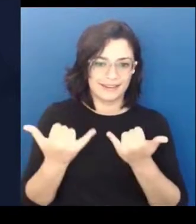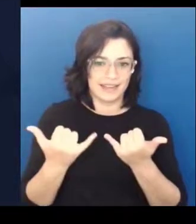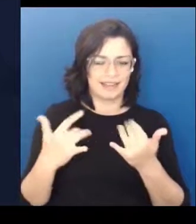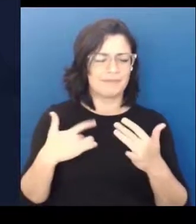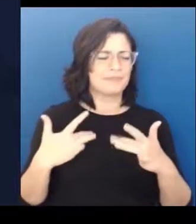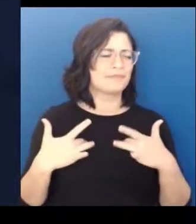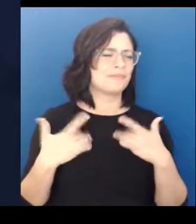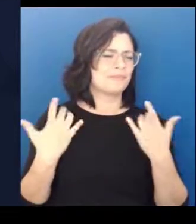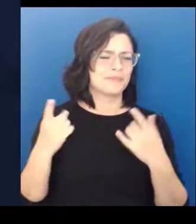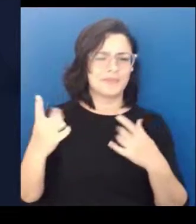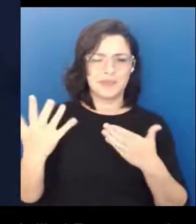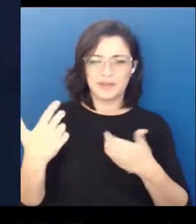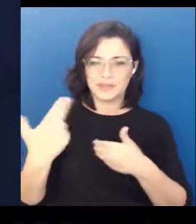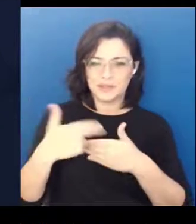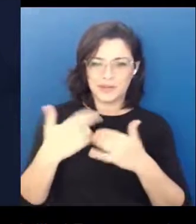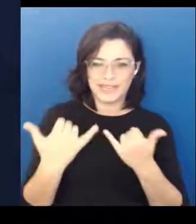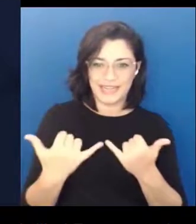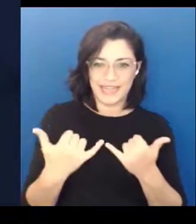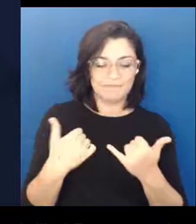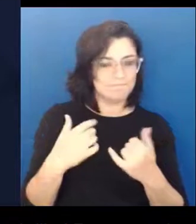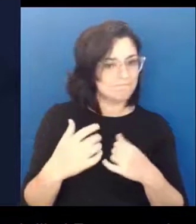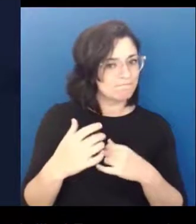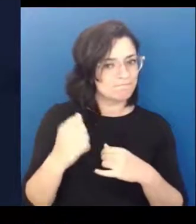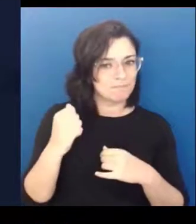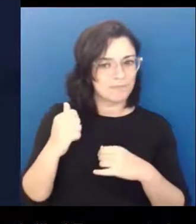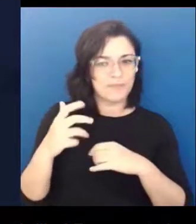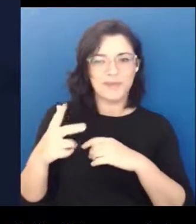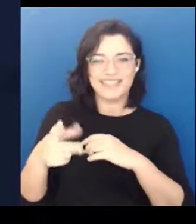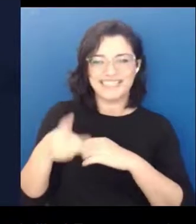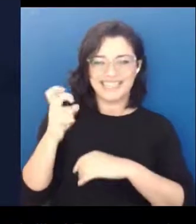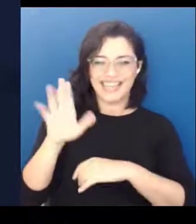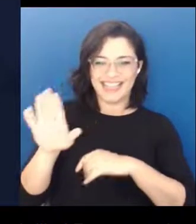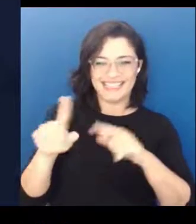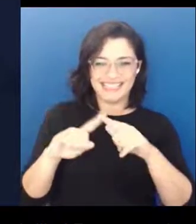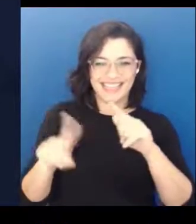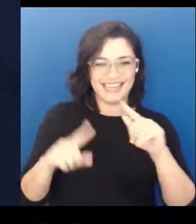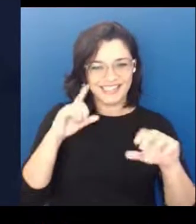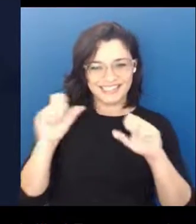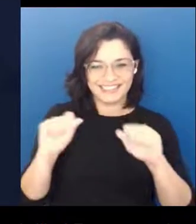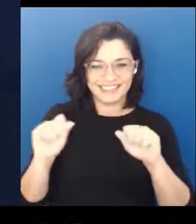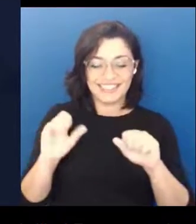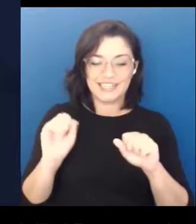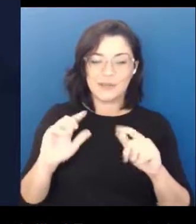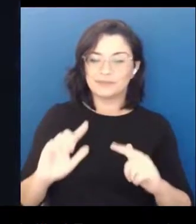I'm not going to steal his thunder, so Ron, over to you to say a few words.